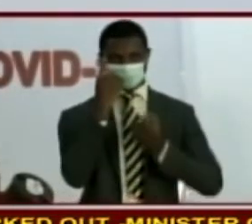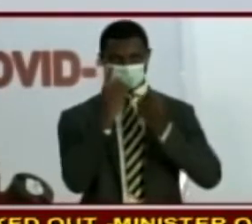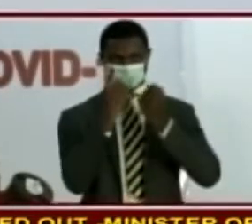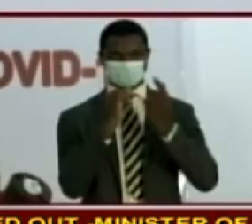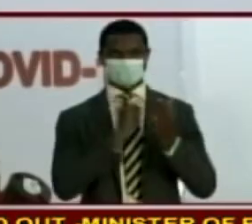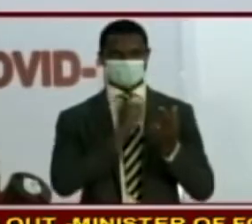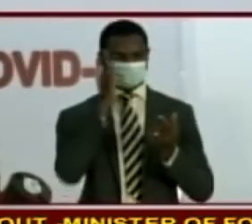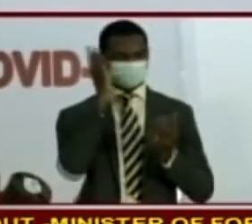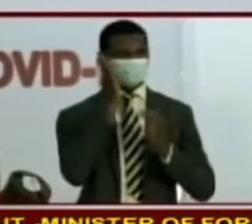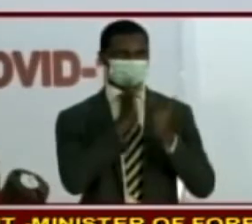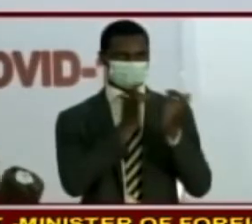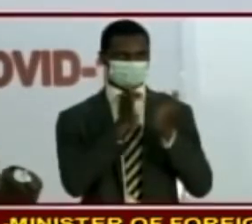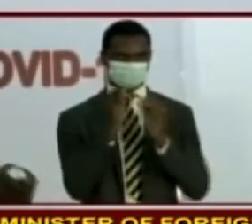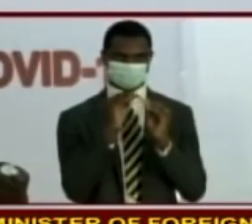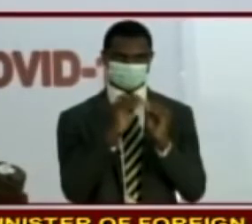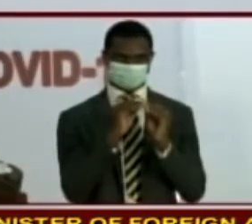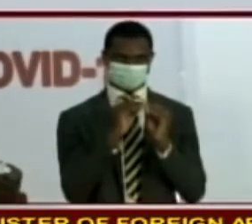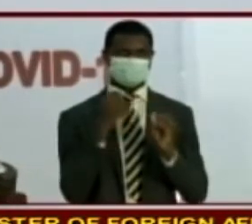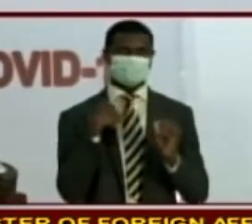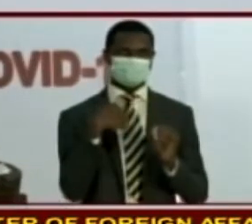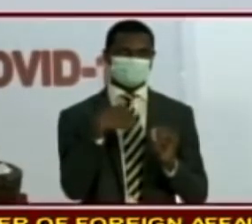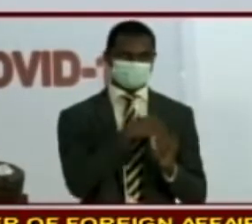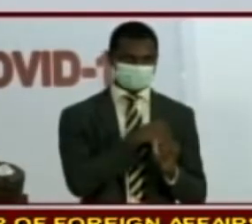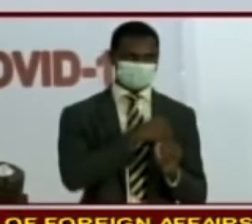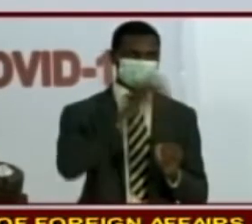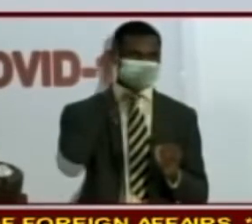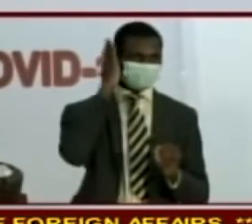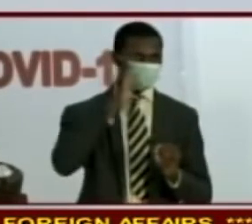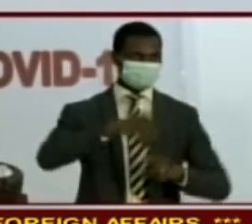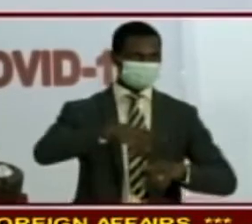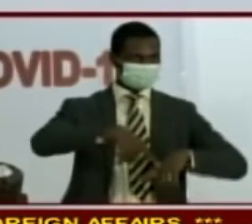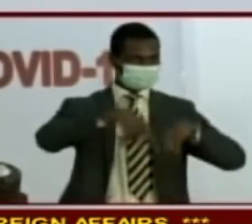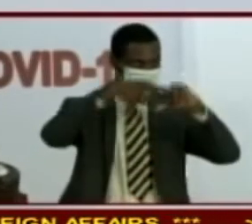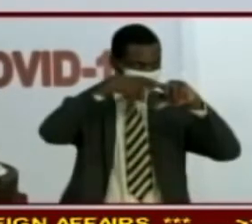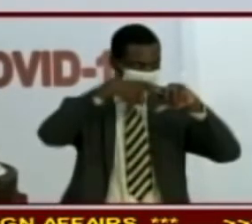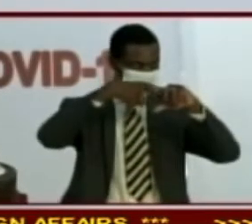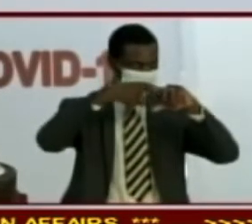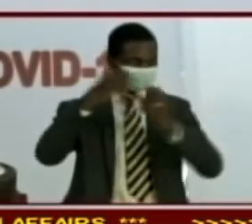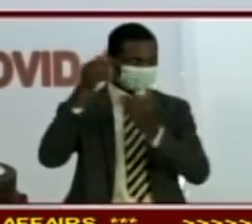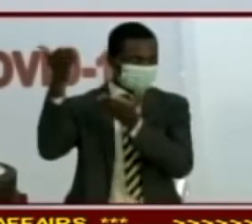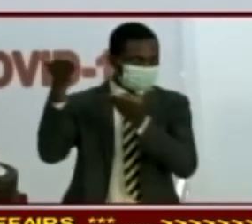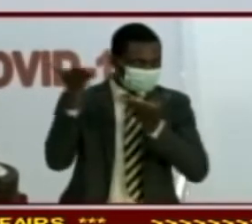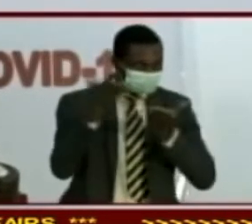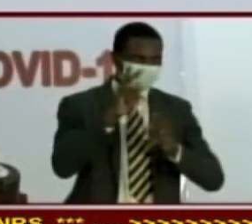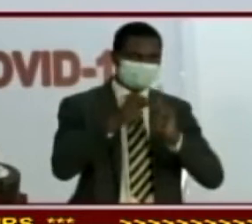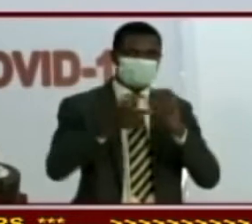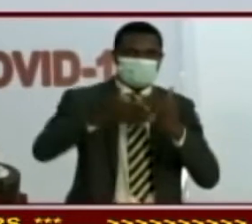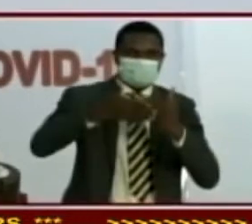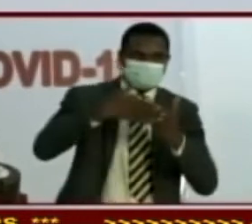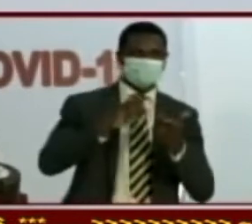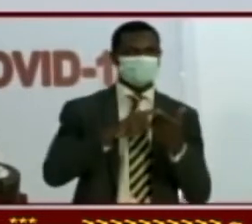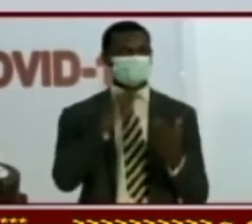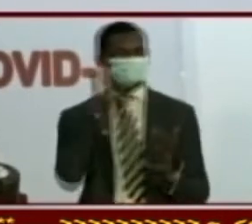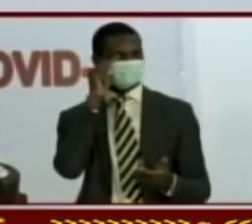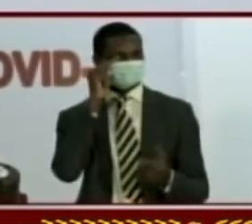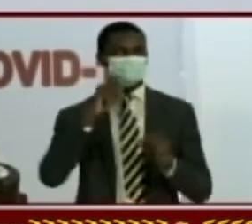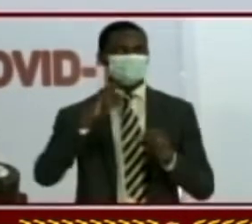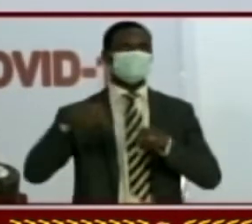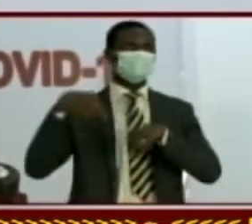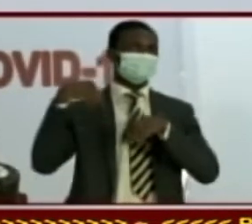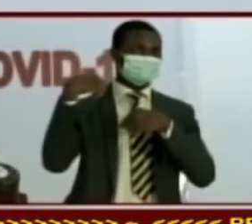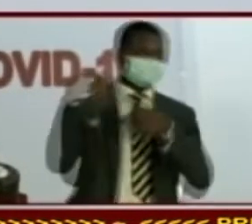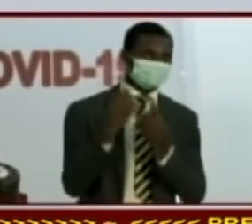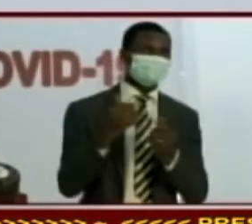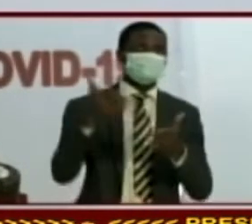this, is that we are to suspend all evacuations until this new